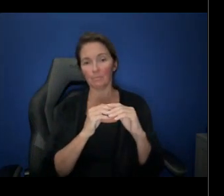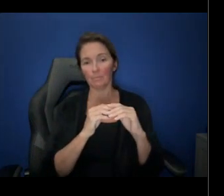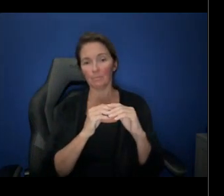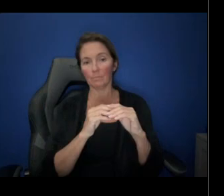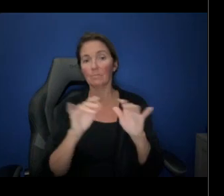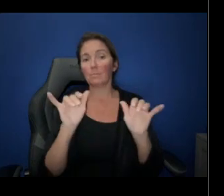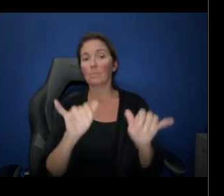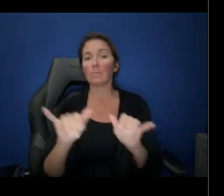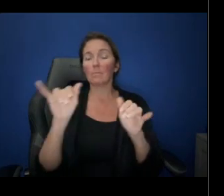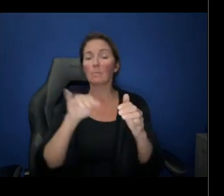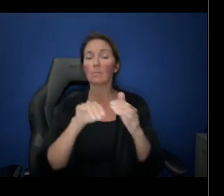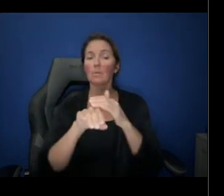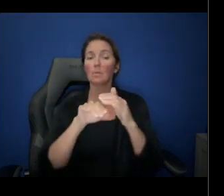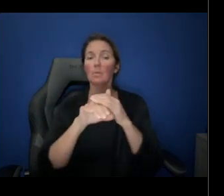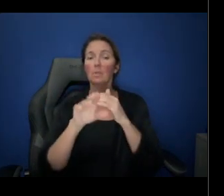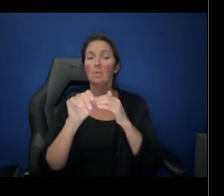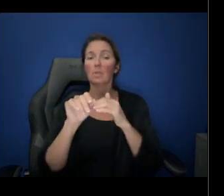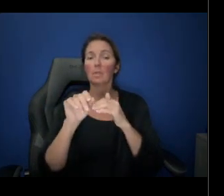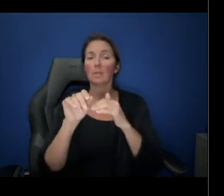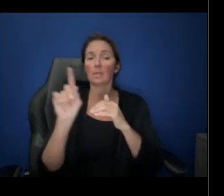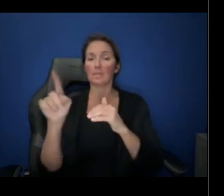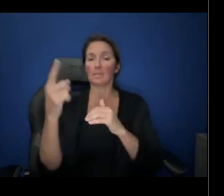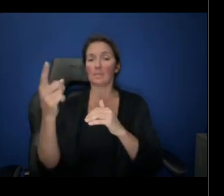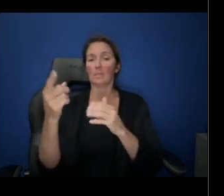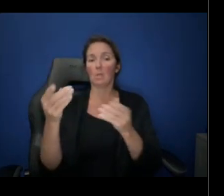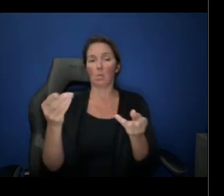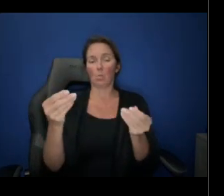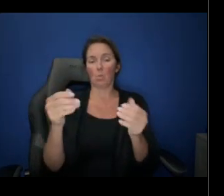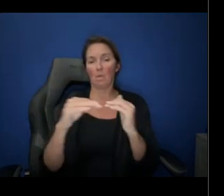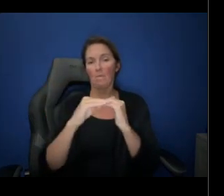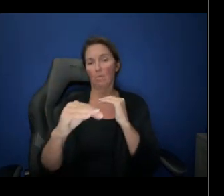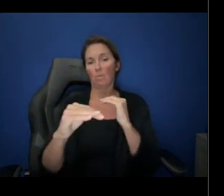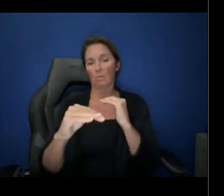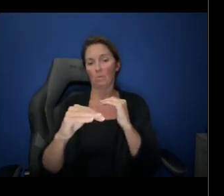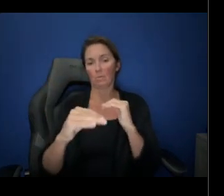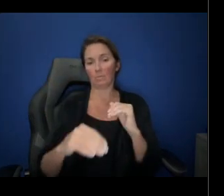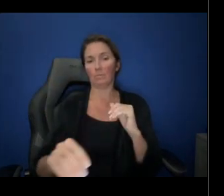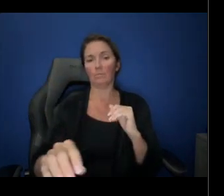Common entrances and a single ground floor.